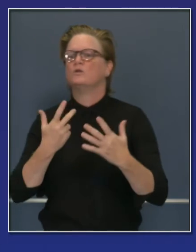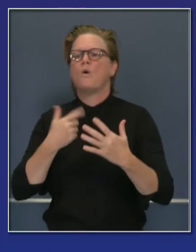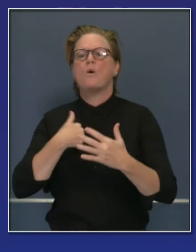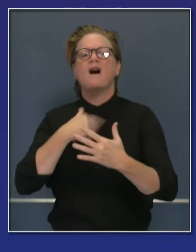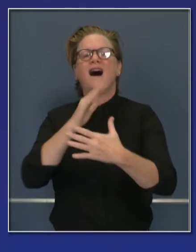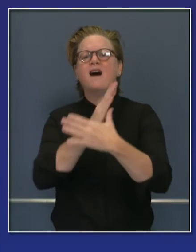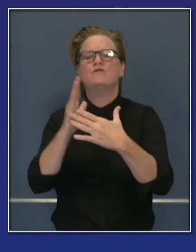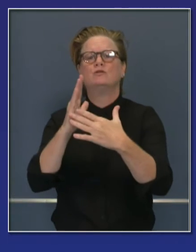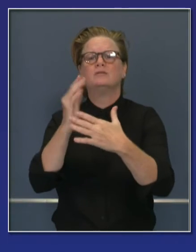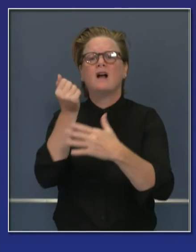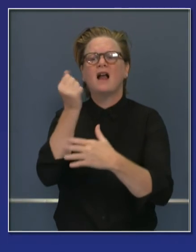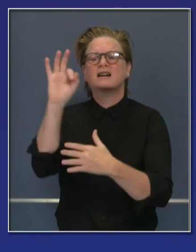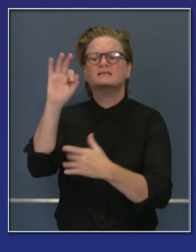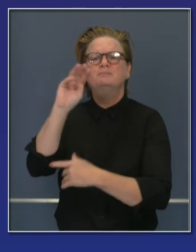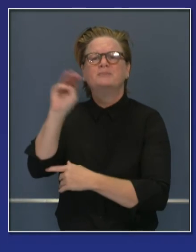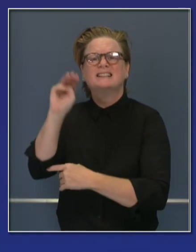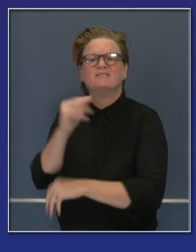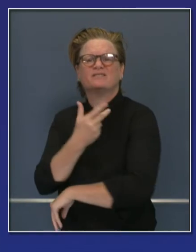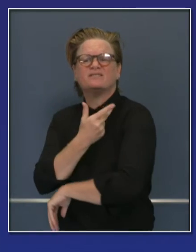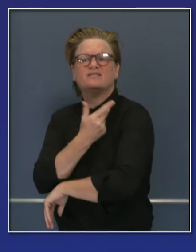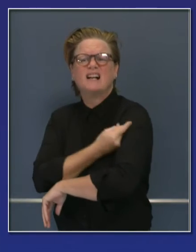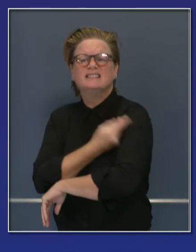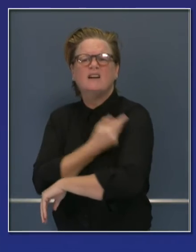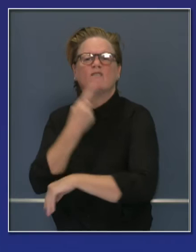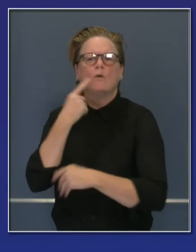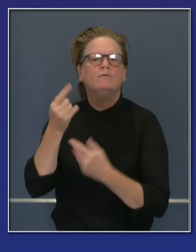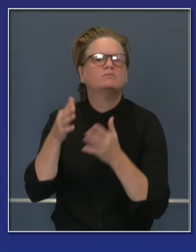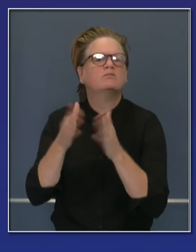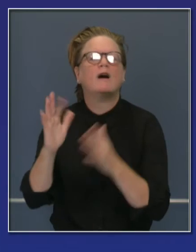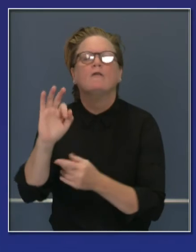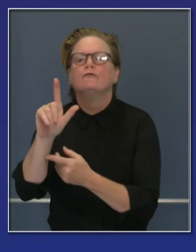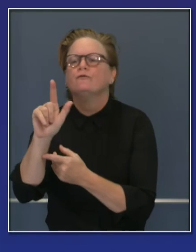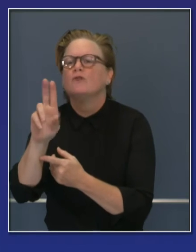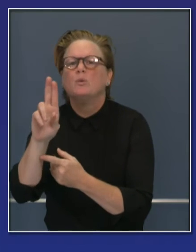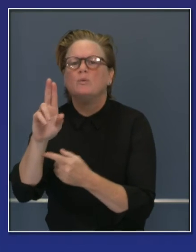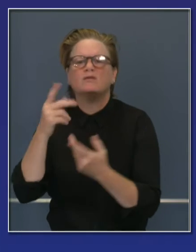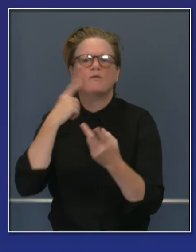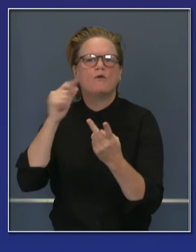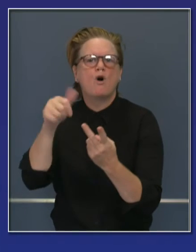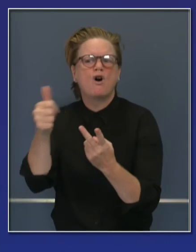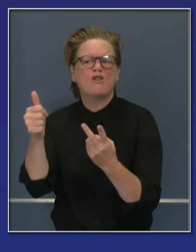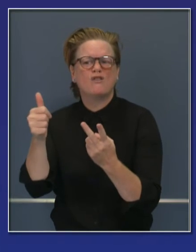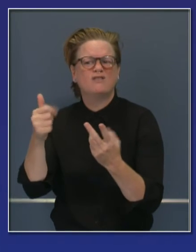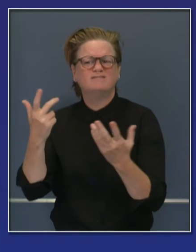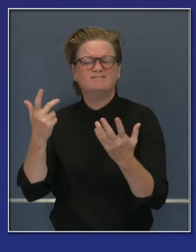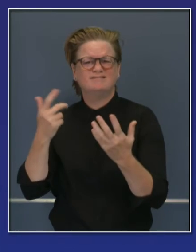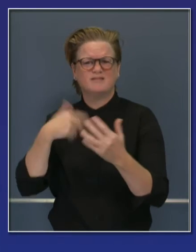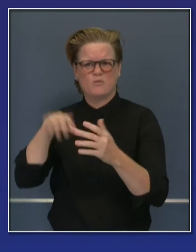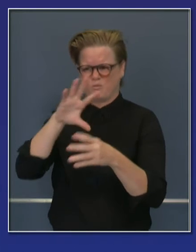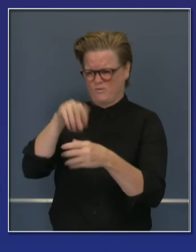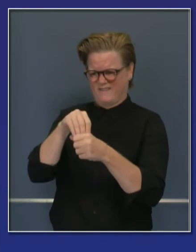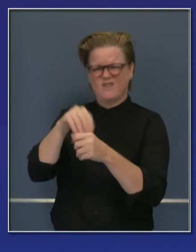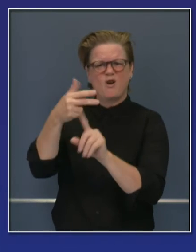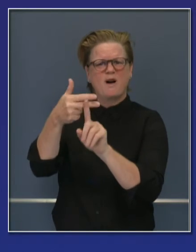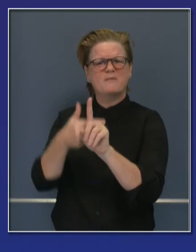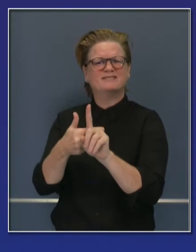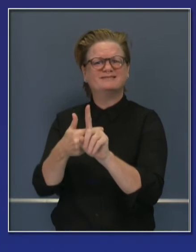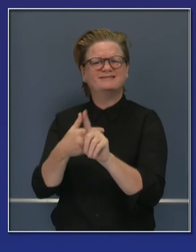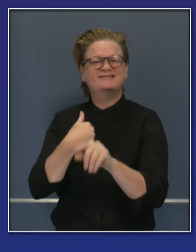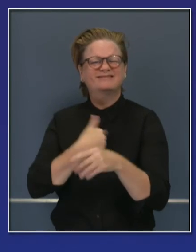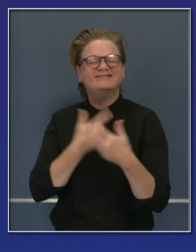administered within 90 to 120 days every single calendar year. This on top of tens of millions of